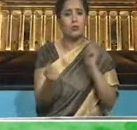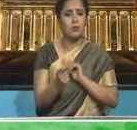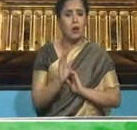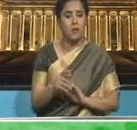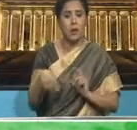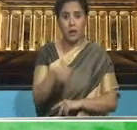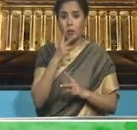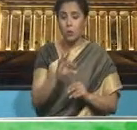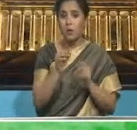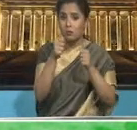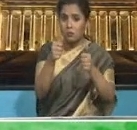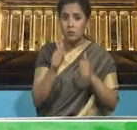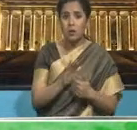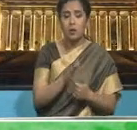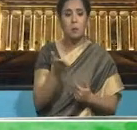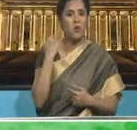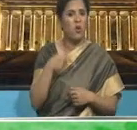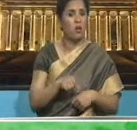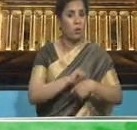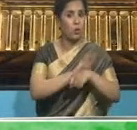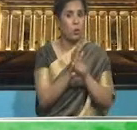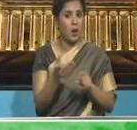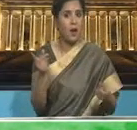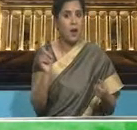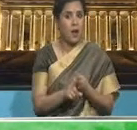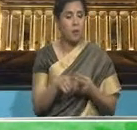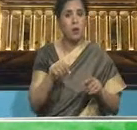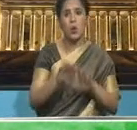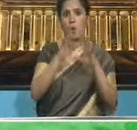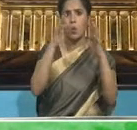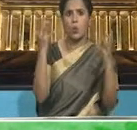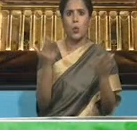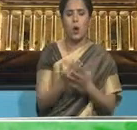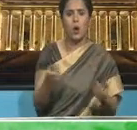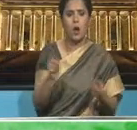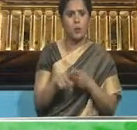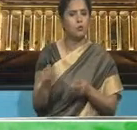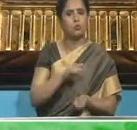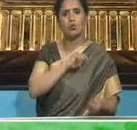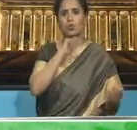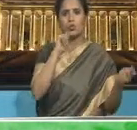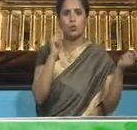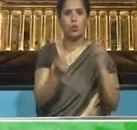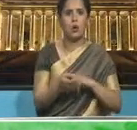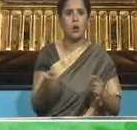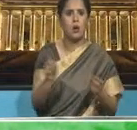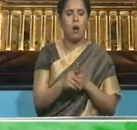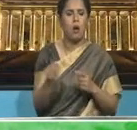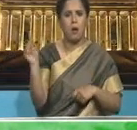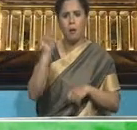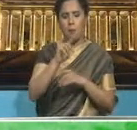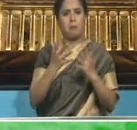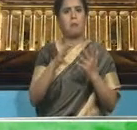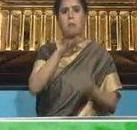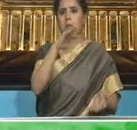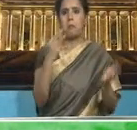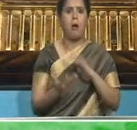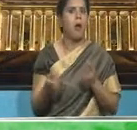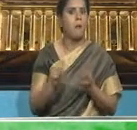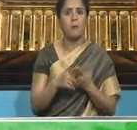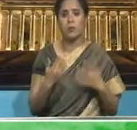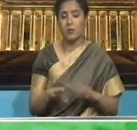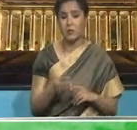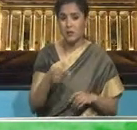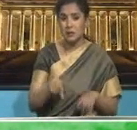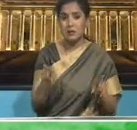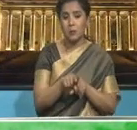the outbreak of the pandemic, the world had changed within a matter of days. During